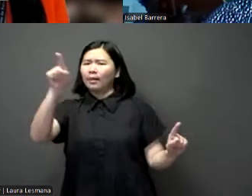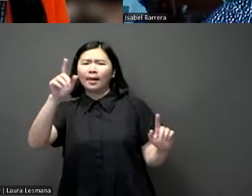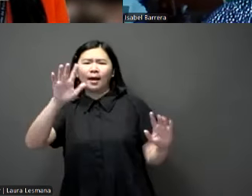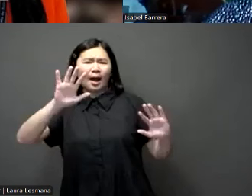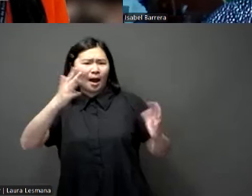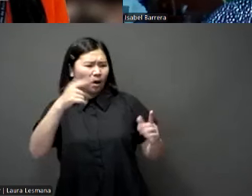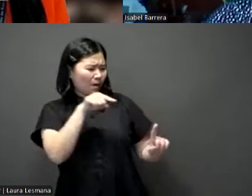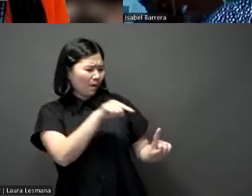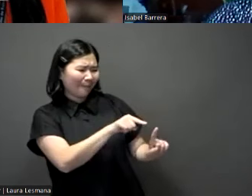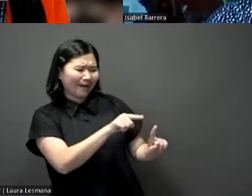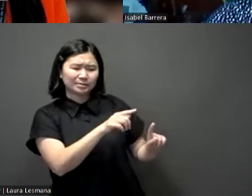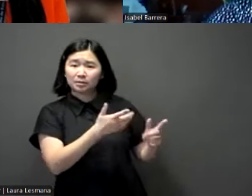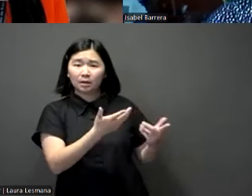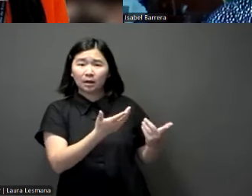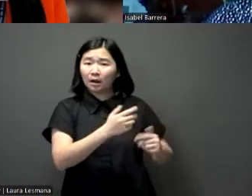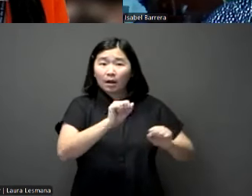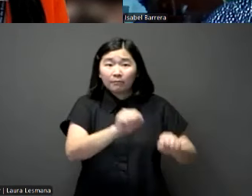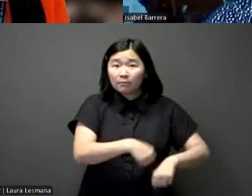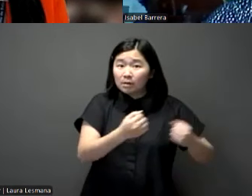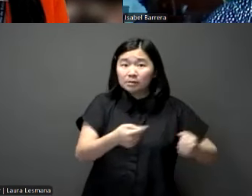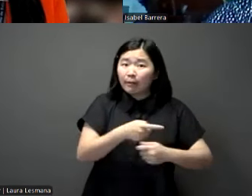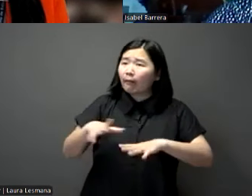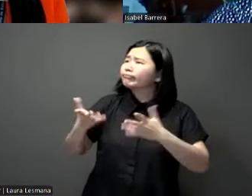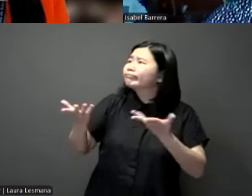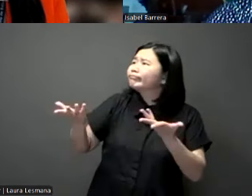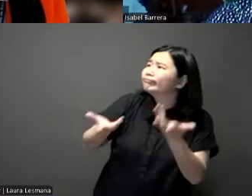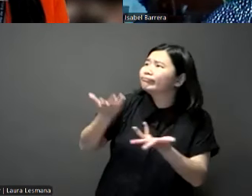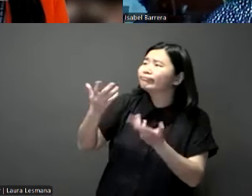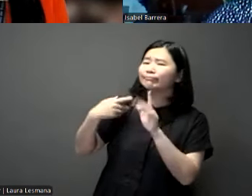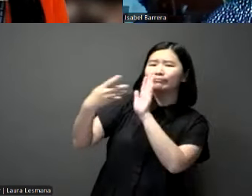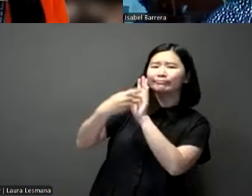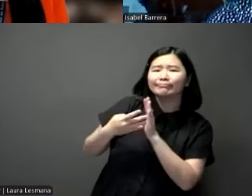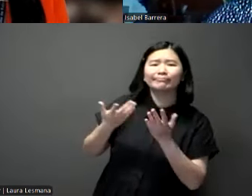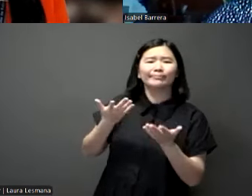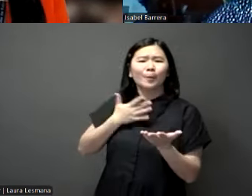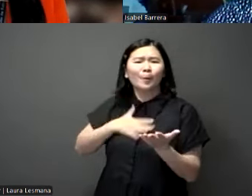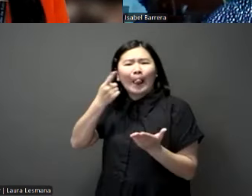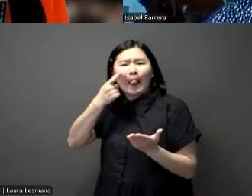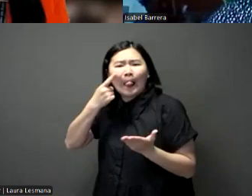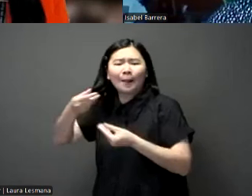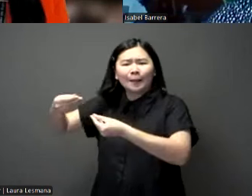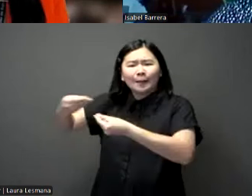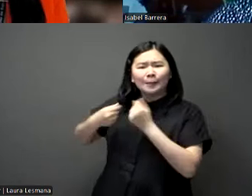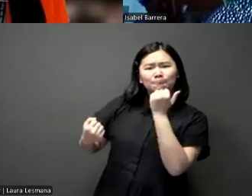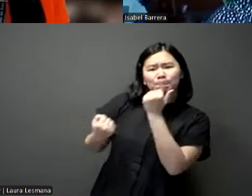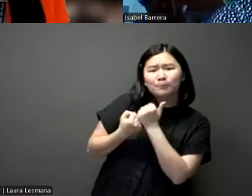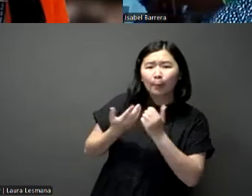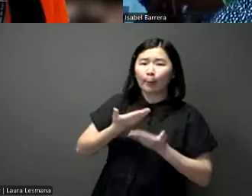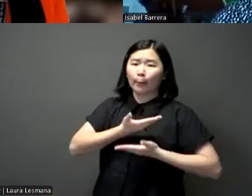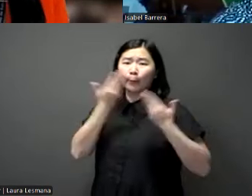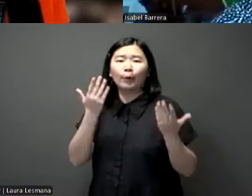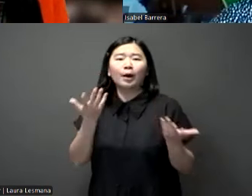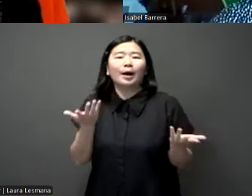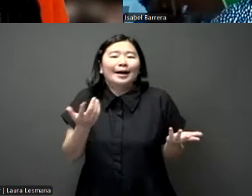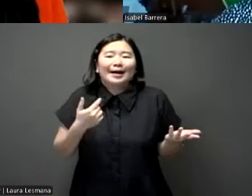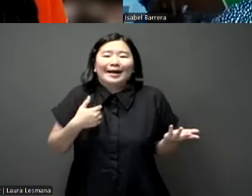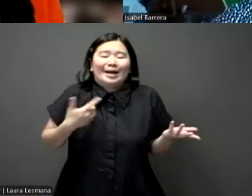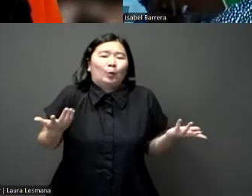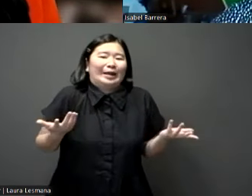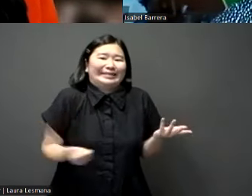access problems that have to do with inequality that are completely unfair and they are avoidable.